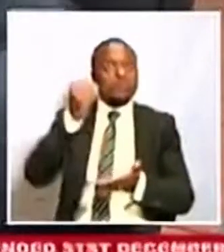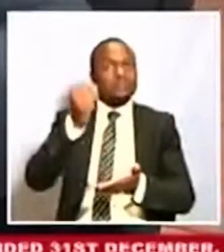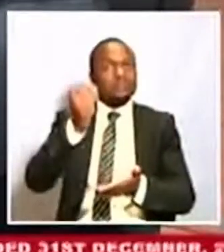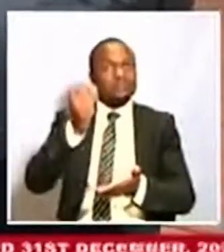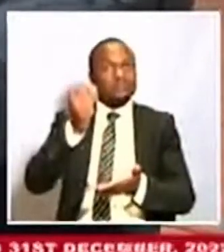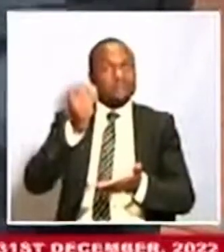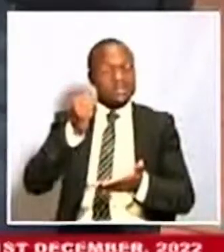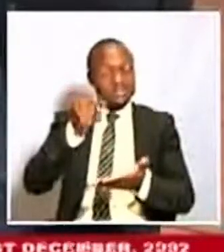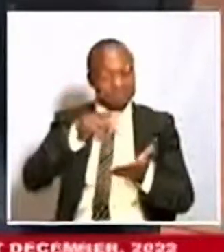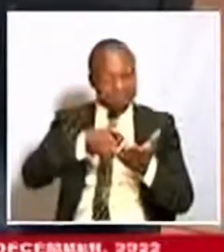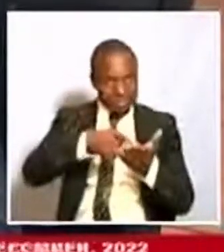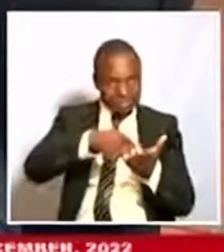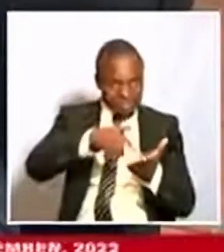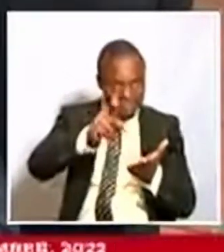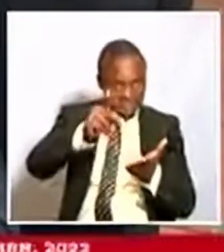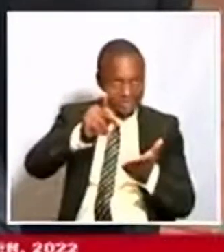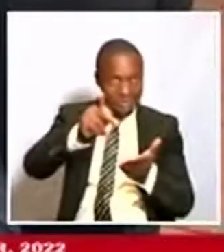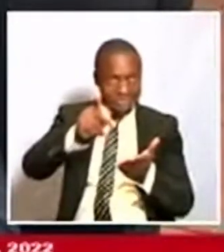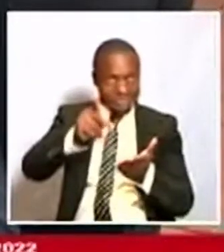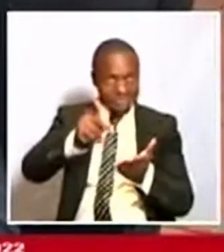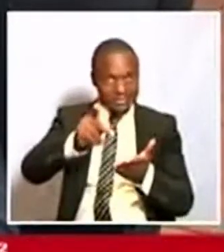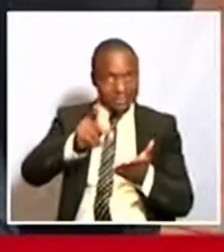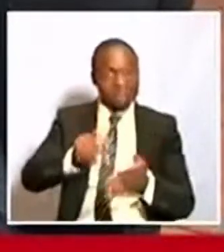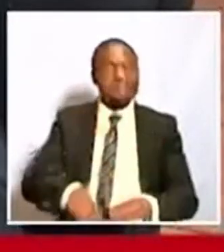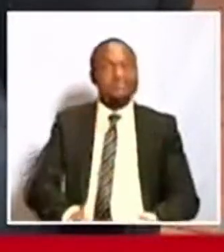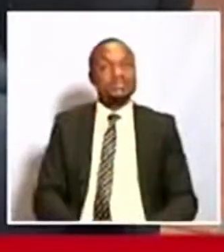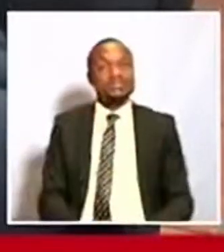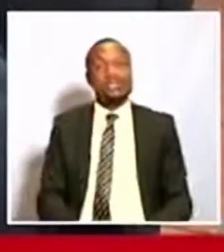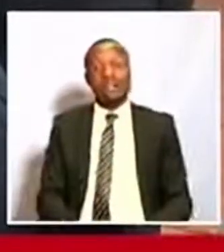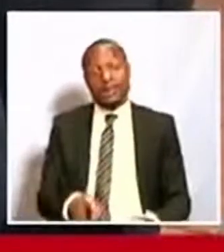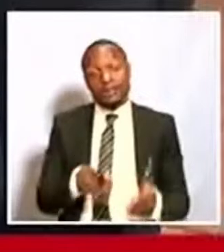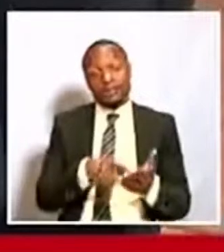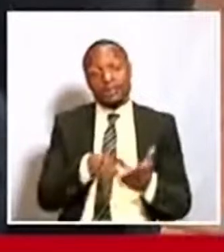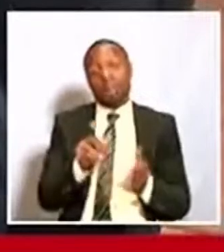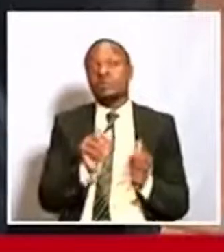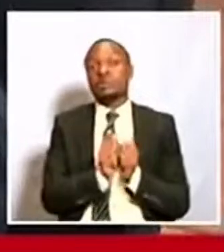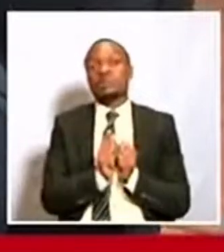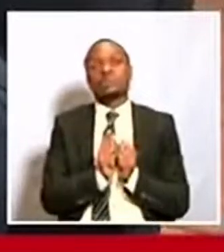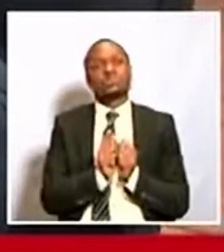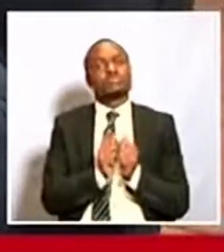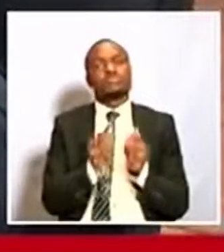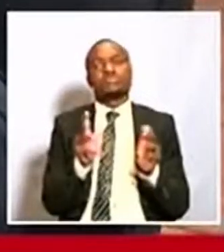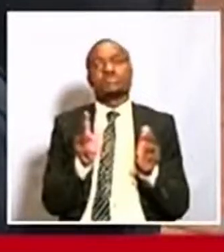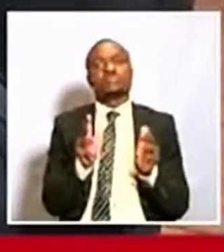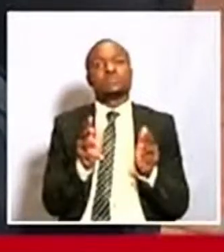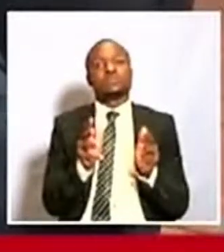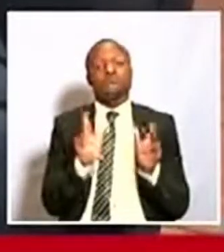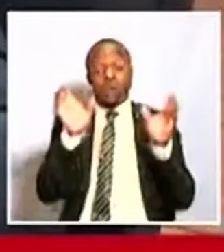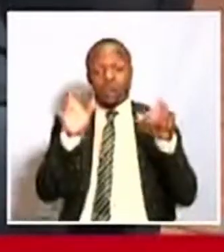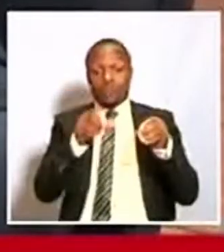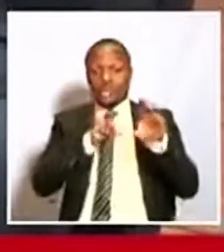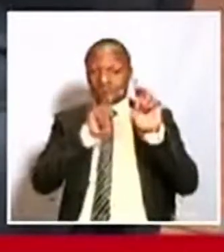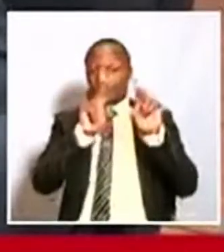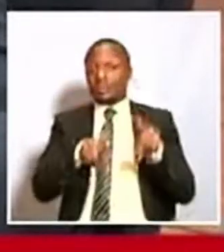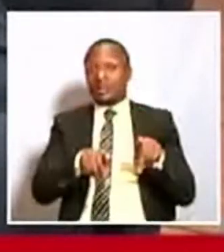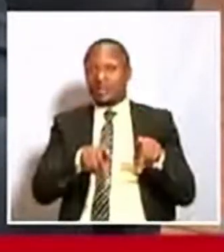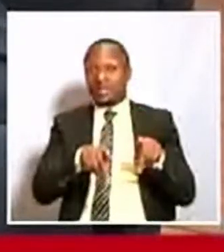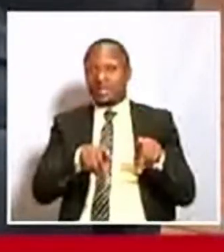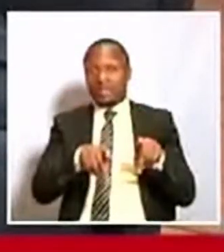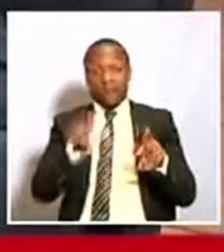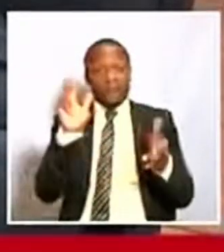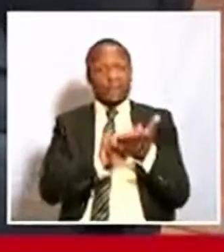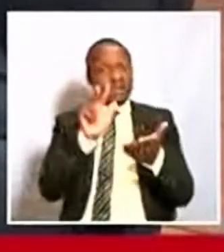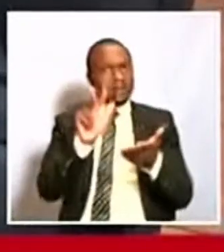after they have paid, in fact, they pay without the committee chairperson's